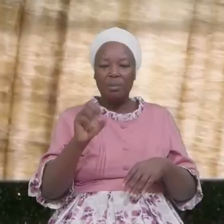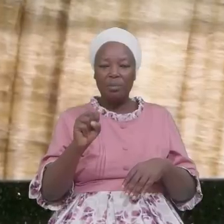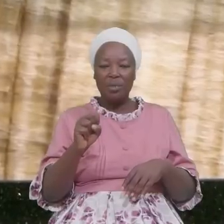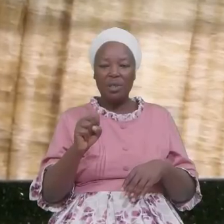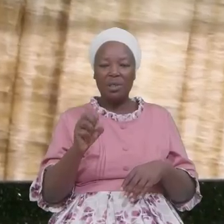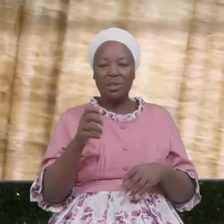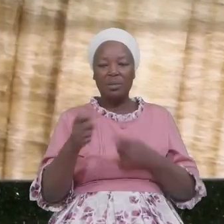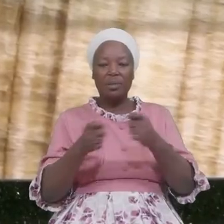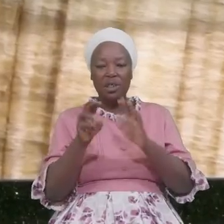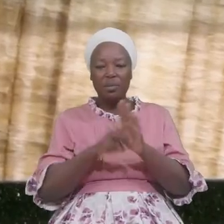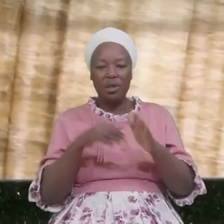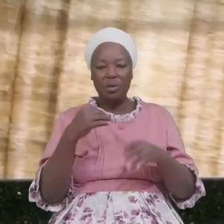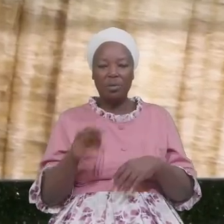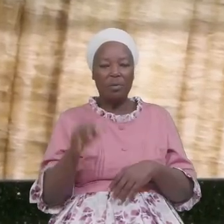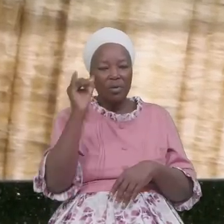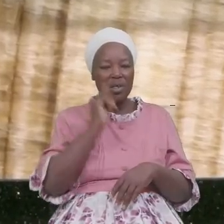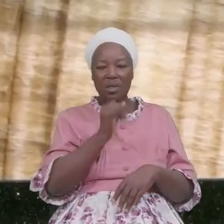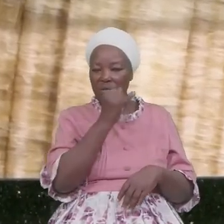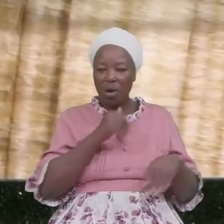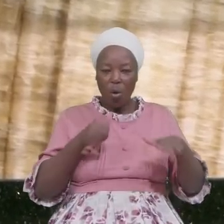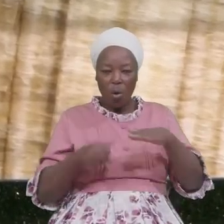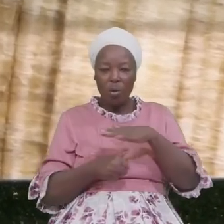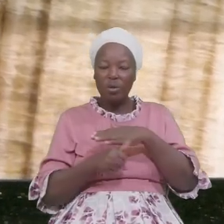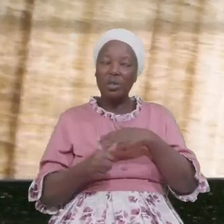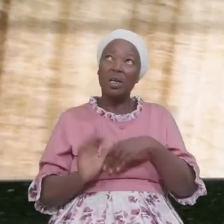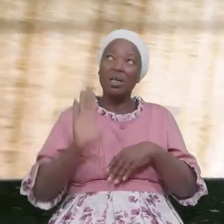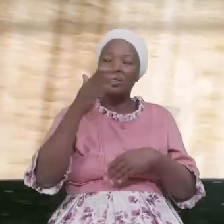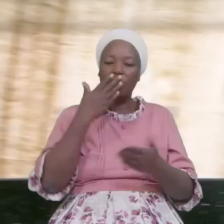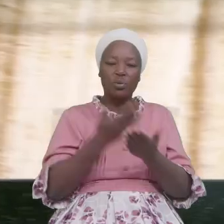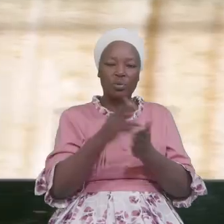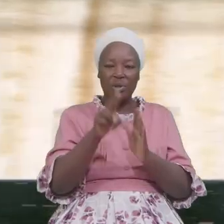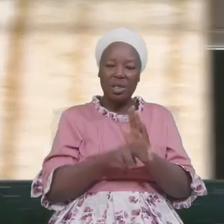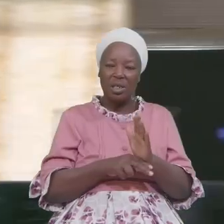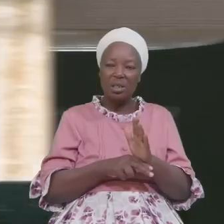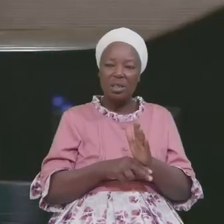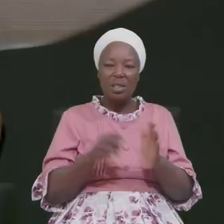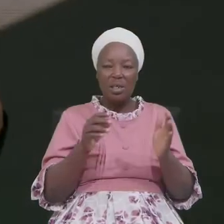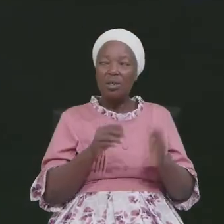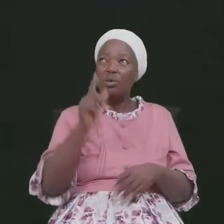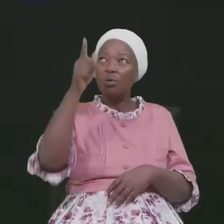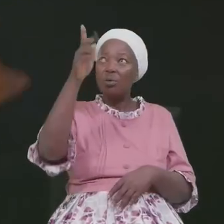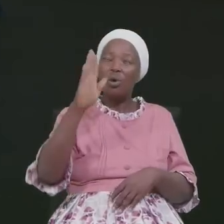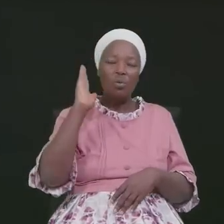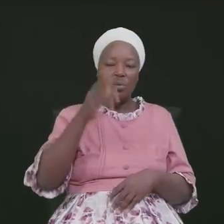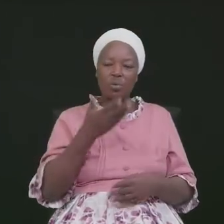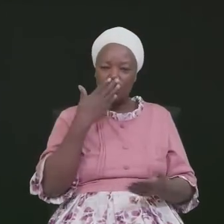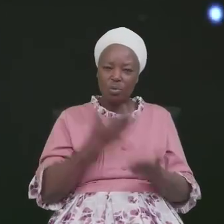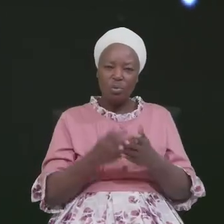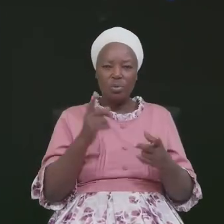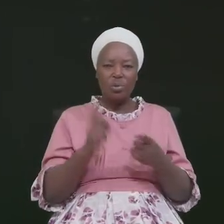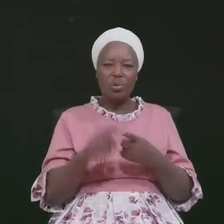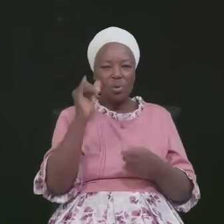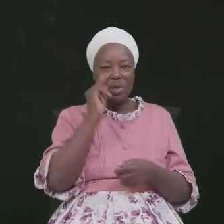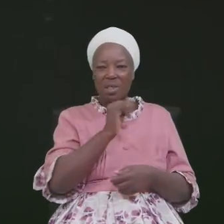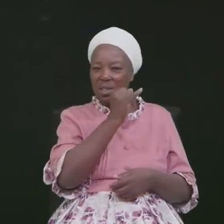under his goodness. His goodness, it was good to Israel, and it's good